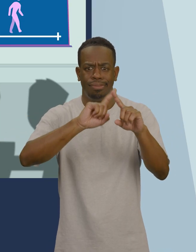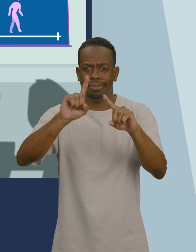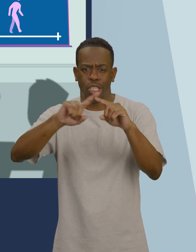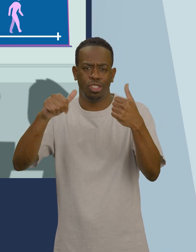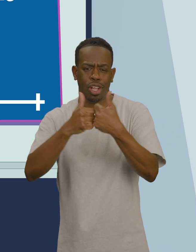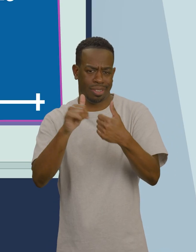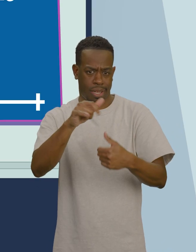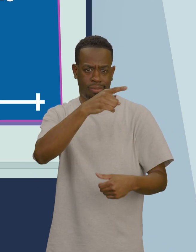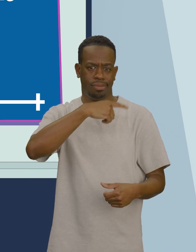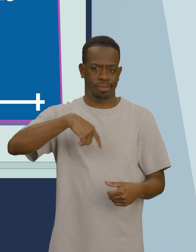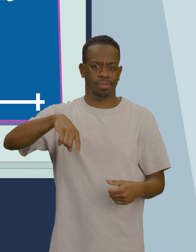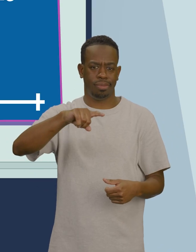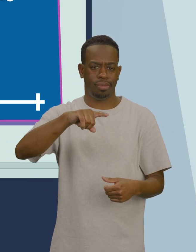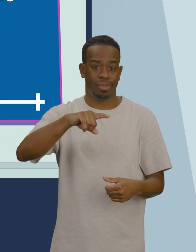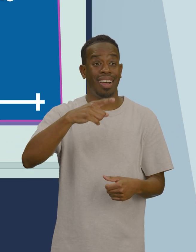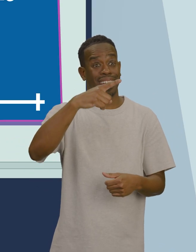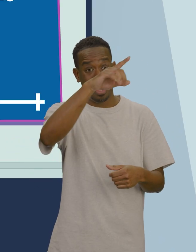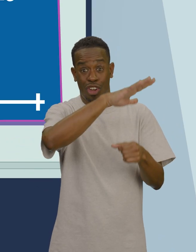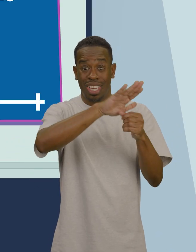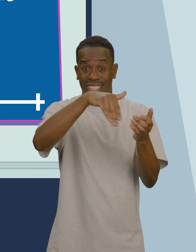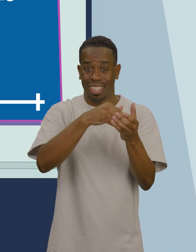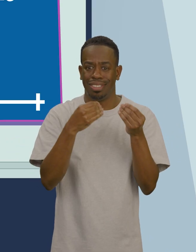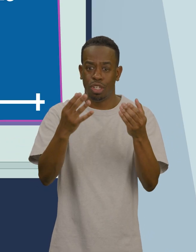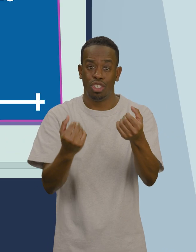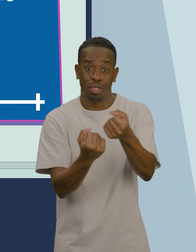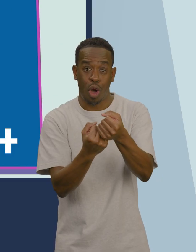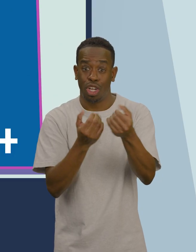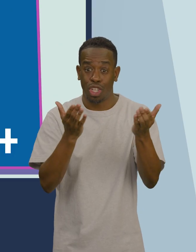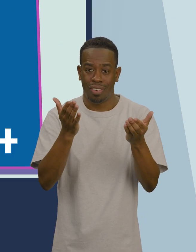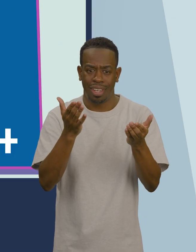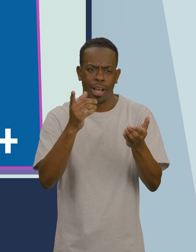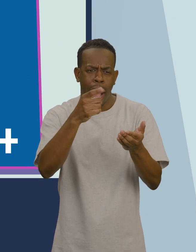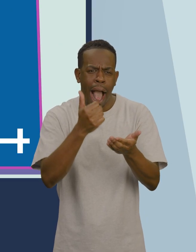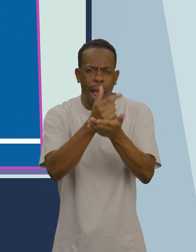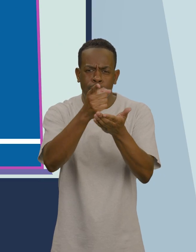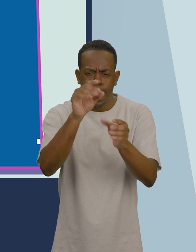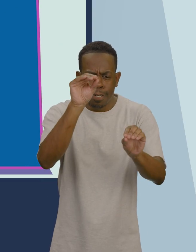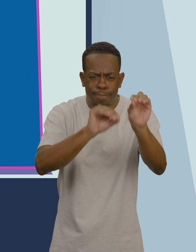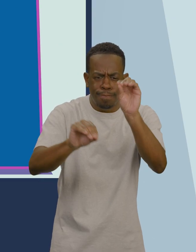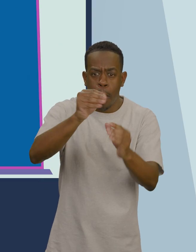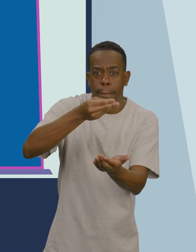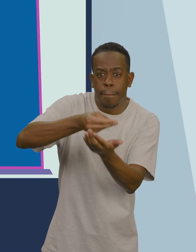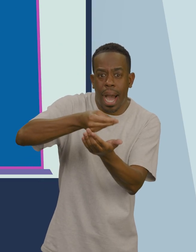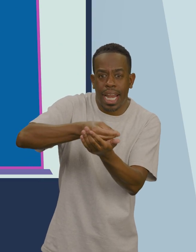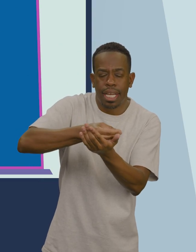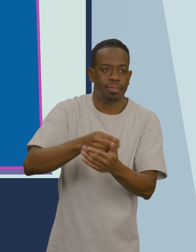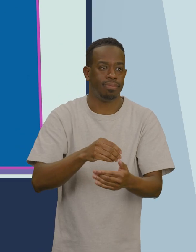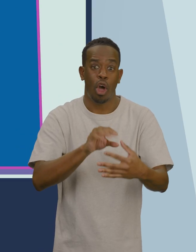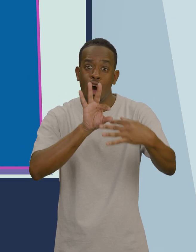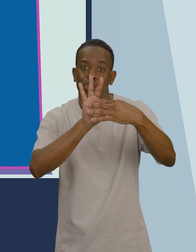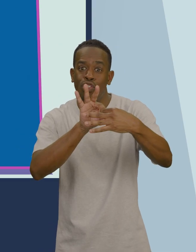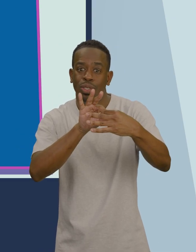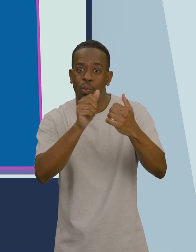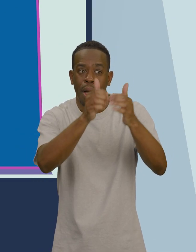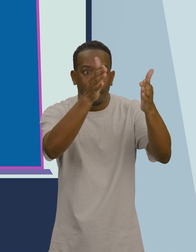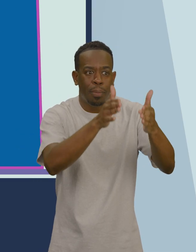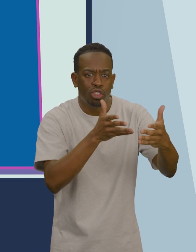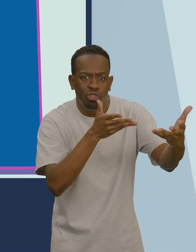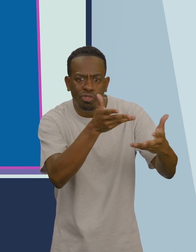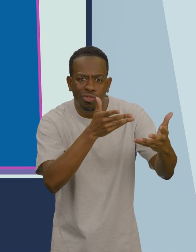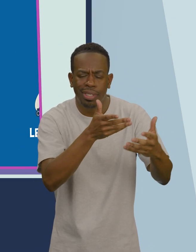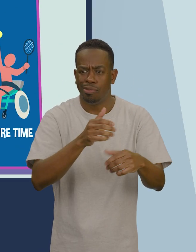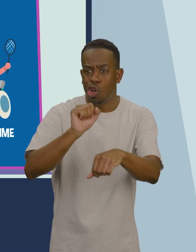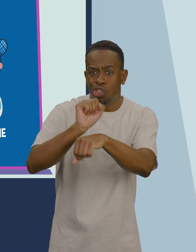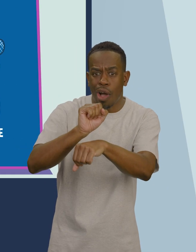opportunities we all do. The Regional Center can provide supports and services that can help you learn how to budget your finances, develop and navigate relationships,